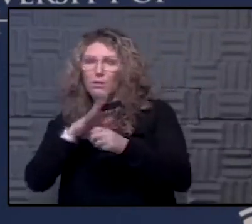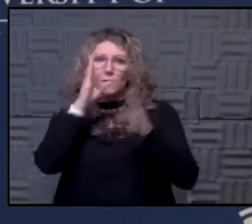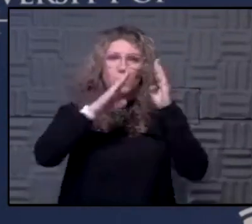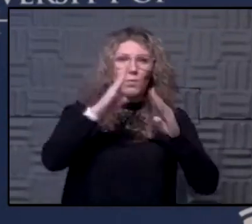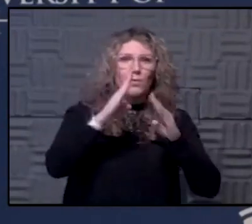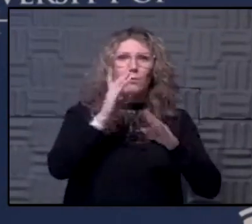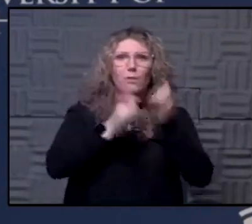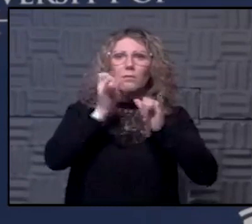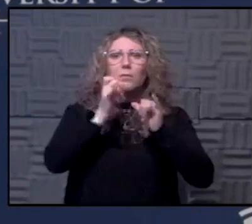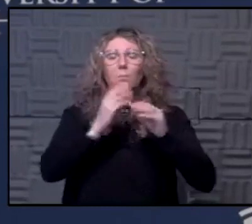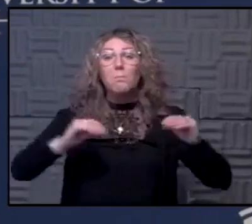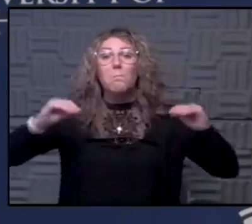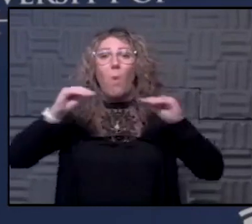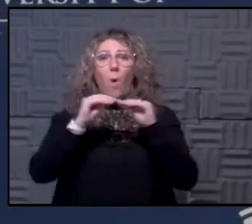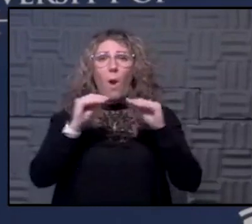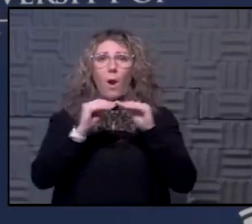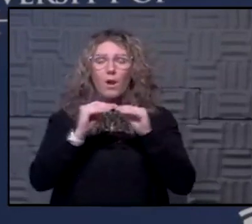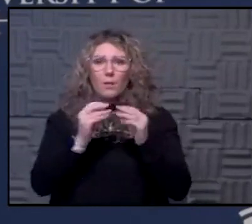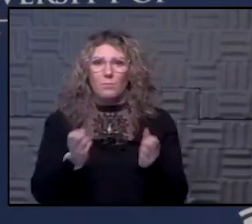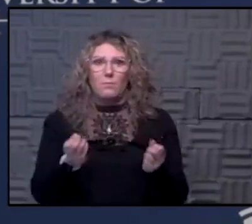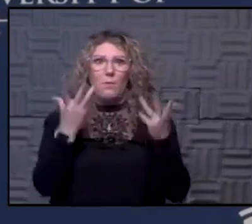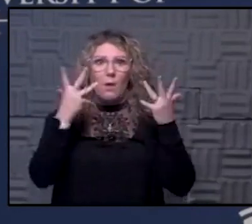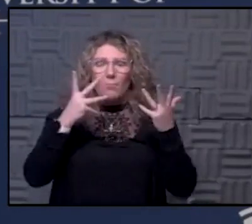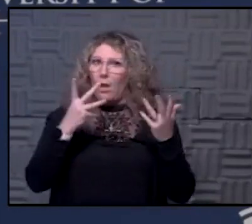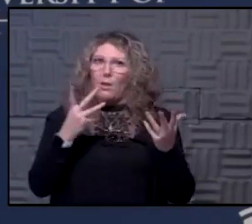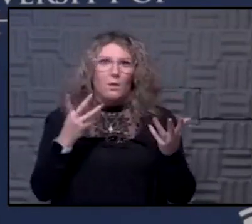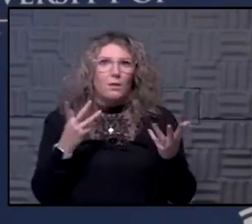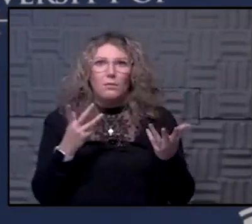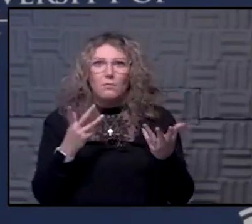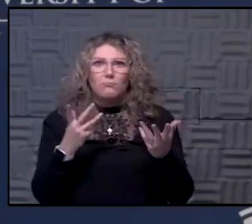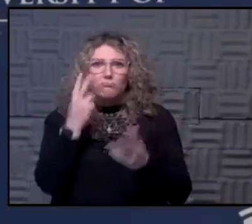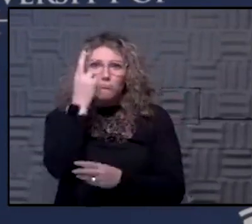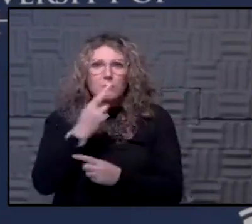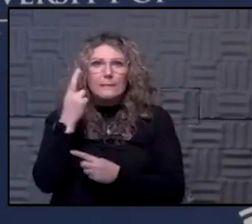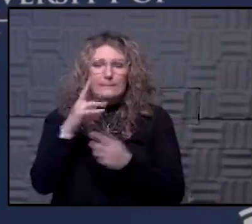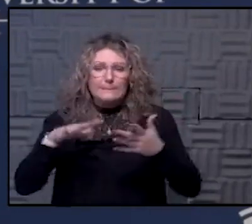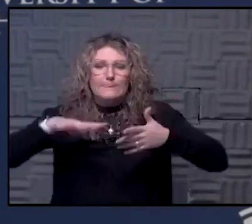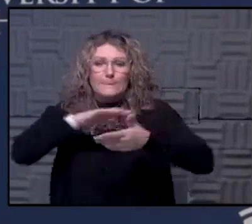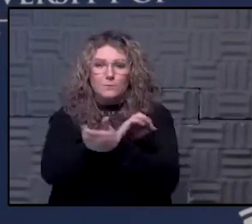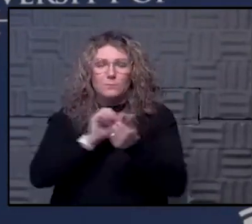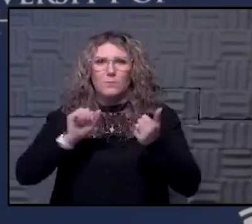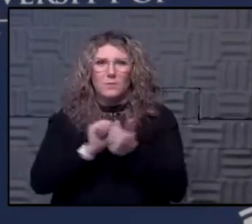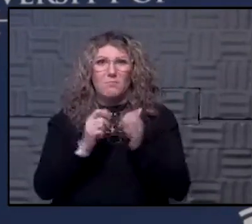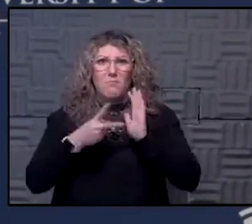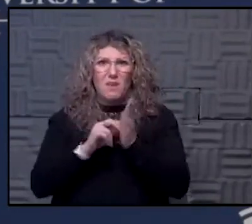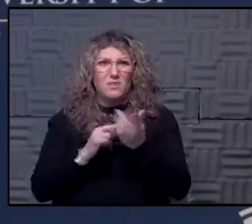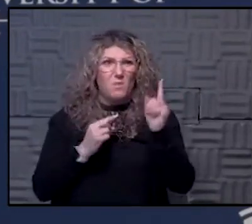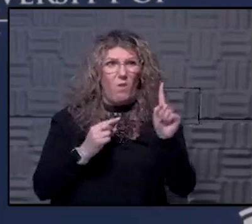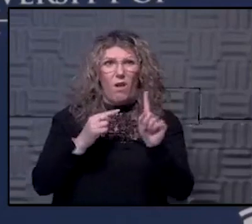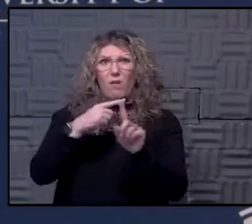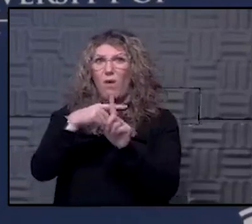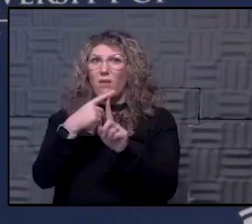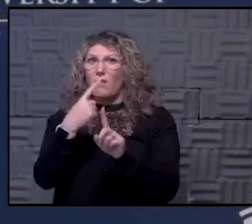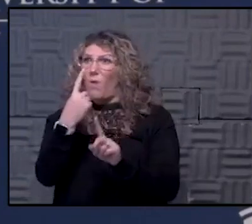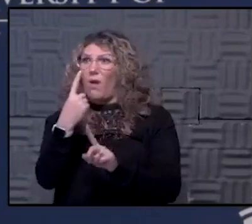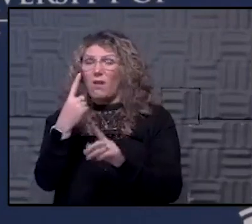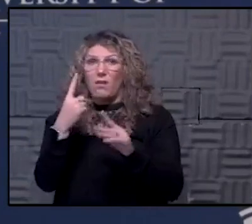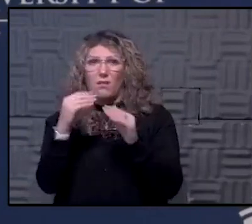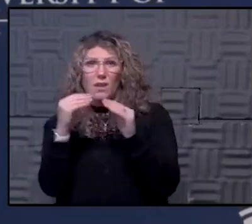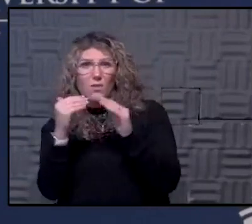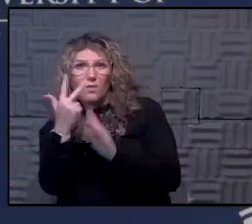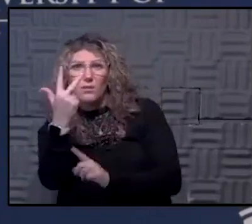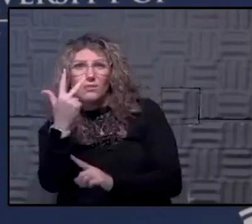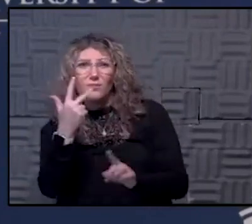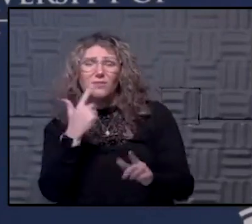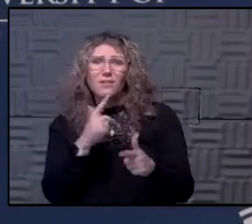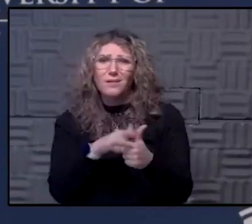these things actually become multiplicative in damage, not additive, meaning 1 + 1 = 3. If you have fatty liver plus alcohol,